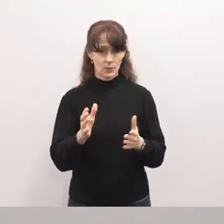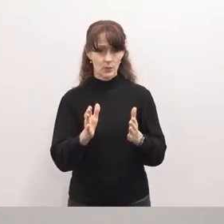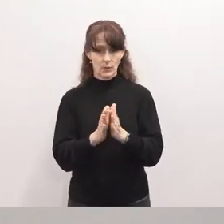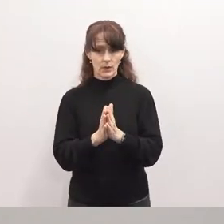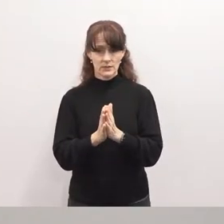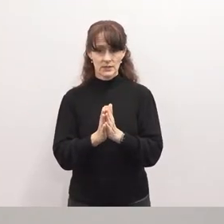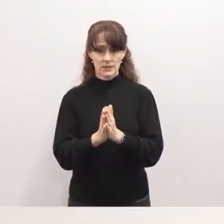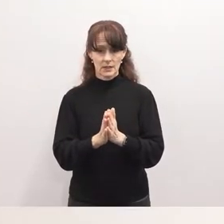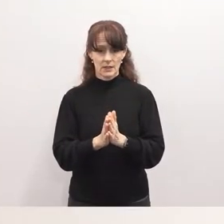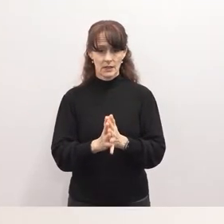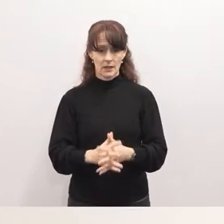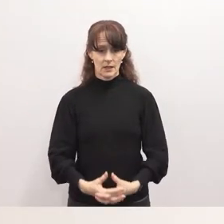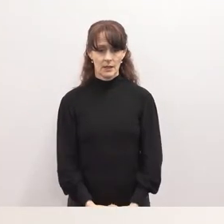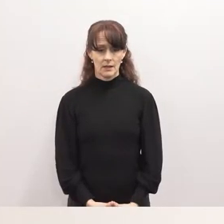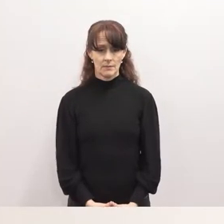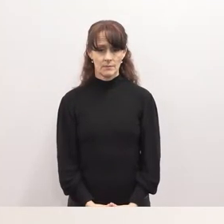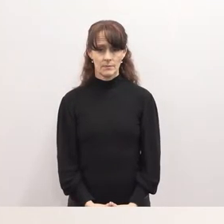a board member?